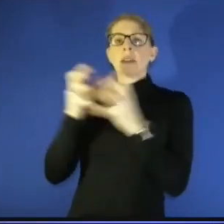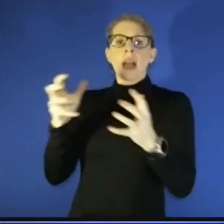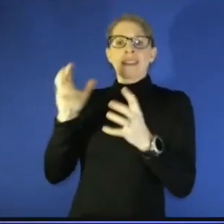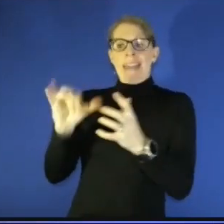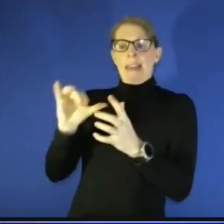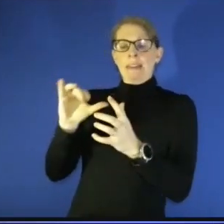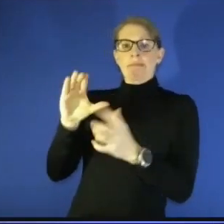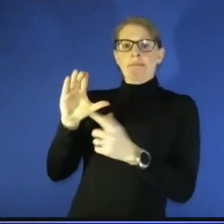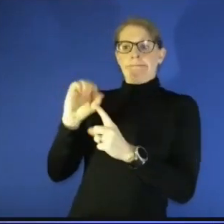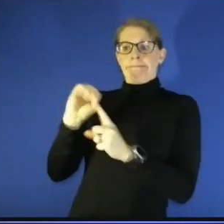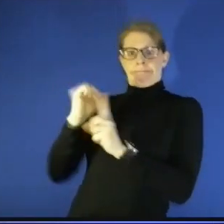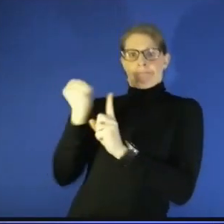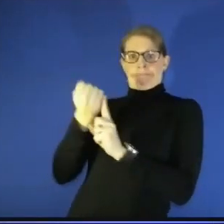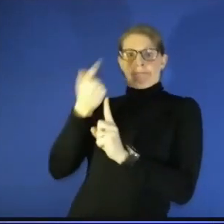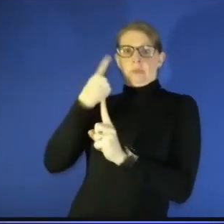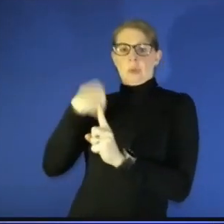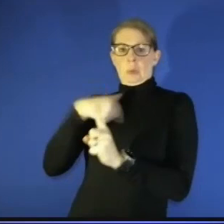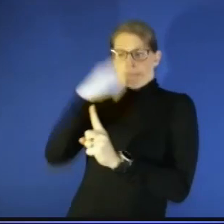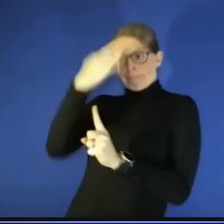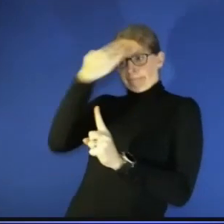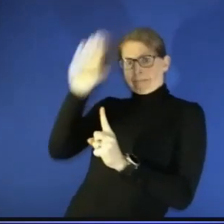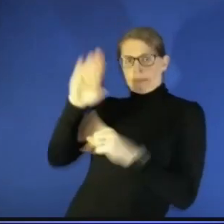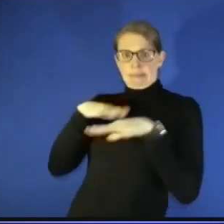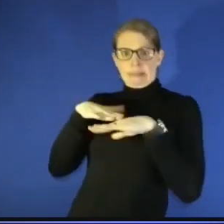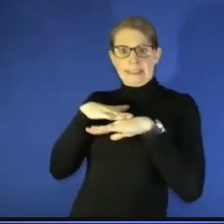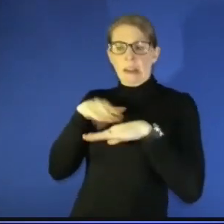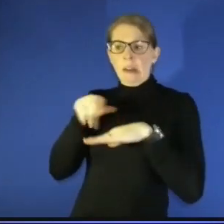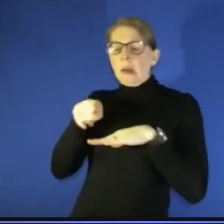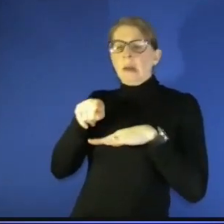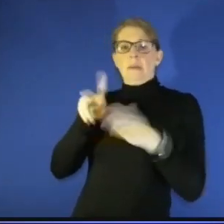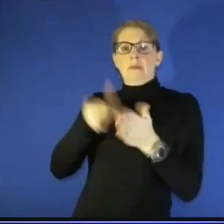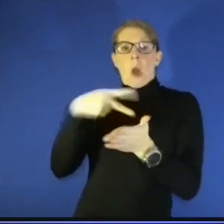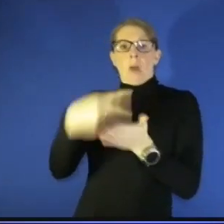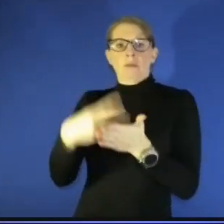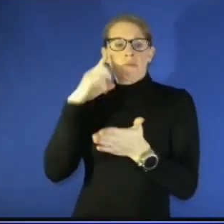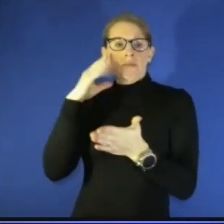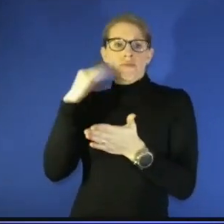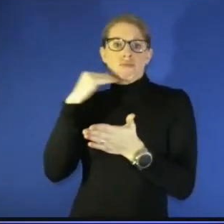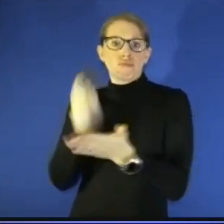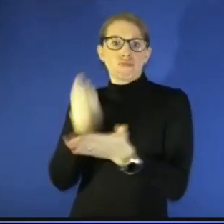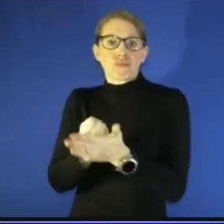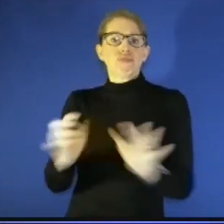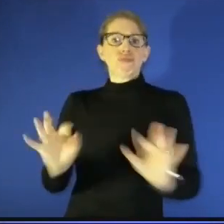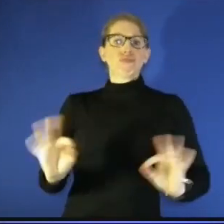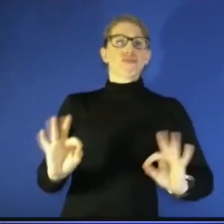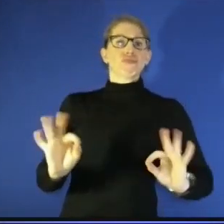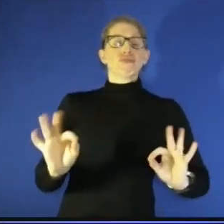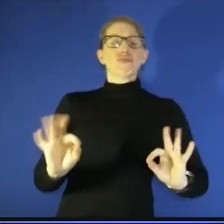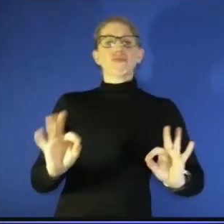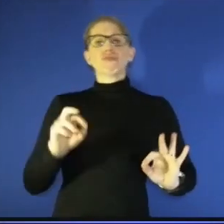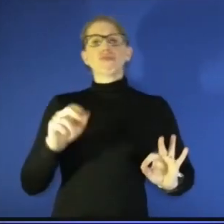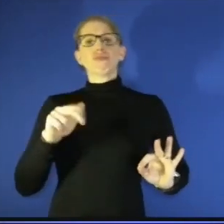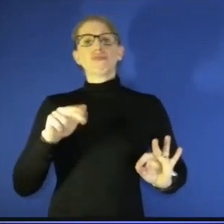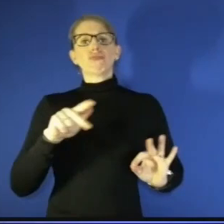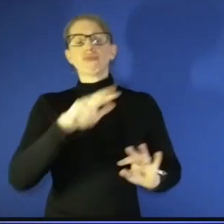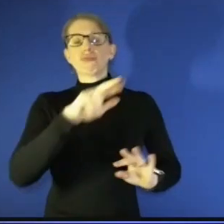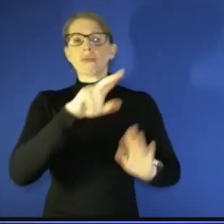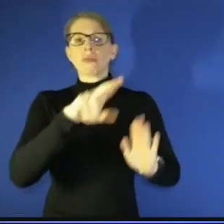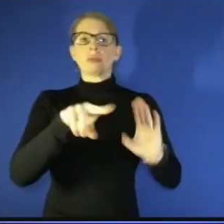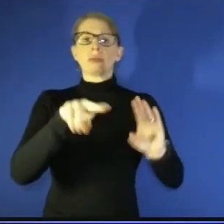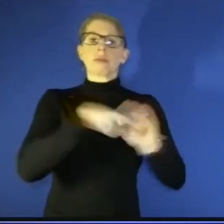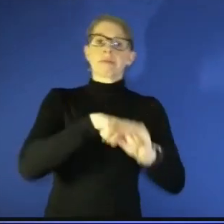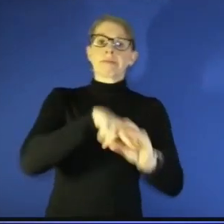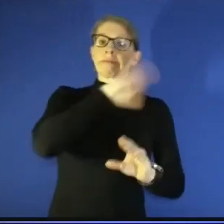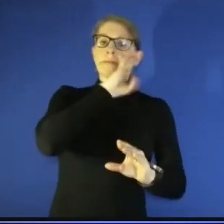the surface of that case, it's somebody falls, bumps their head, doesn't think it's a big deal, goes to sleep. It's pretty